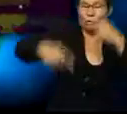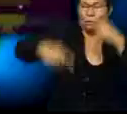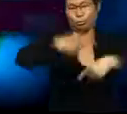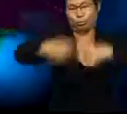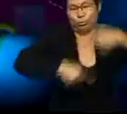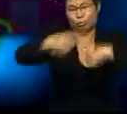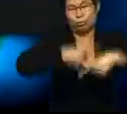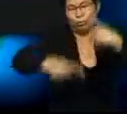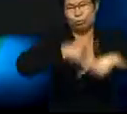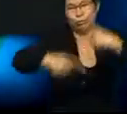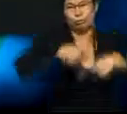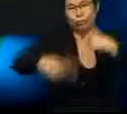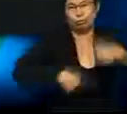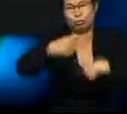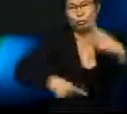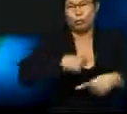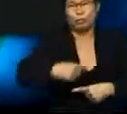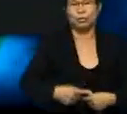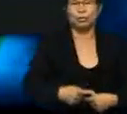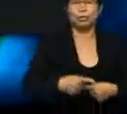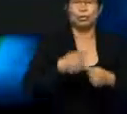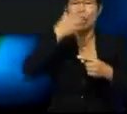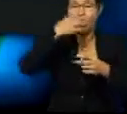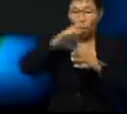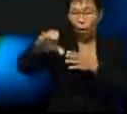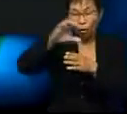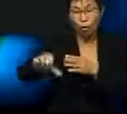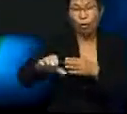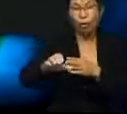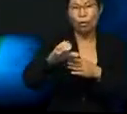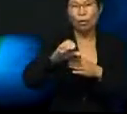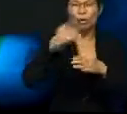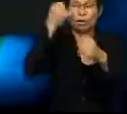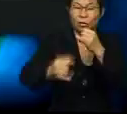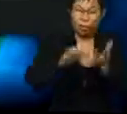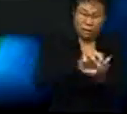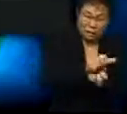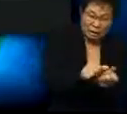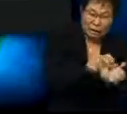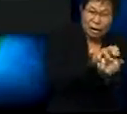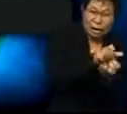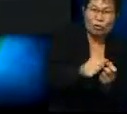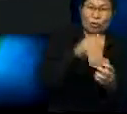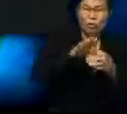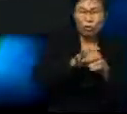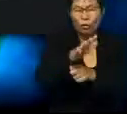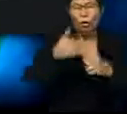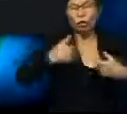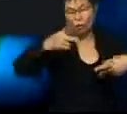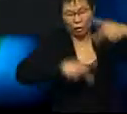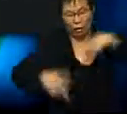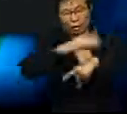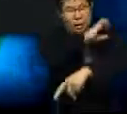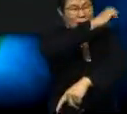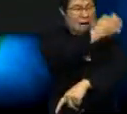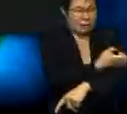the generator. The coal that has been finely ground is full of chemical